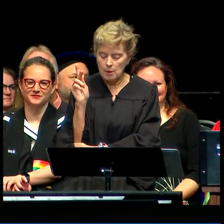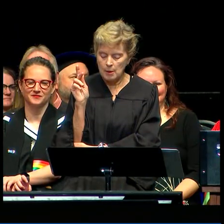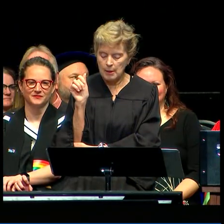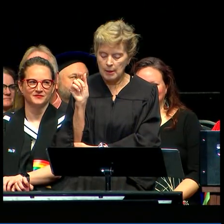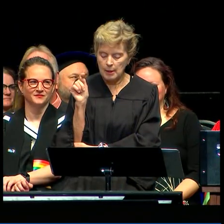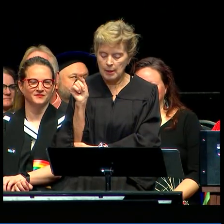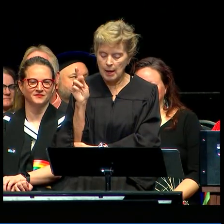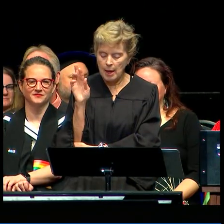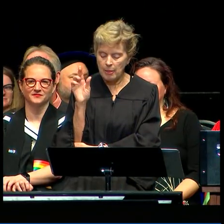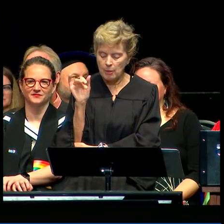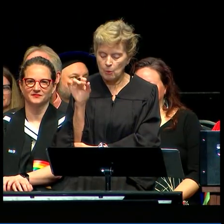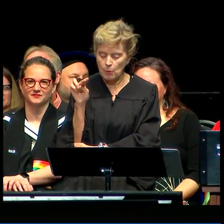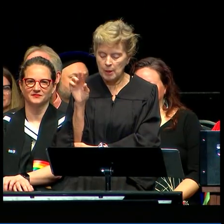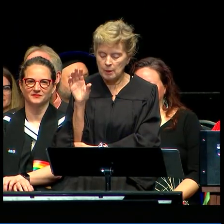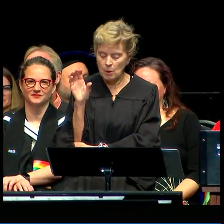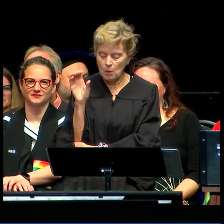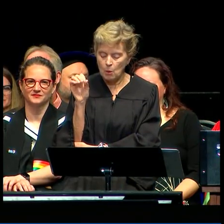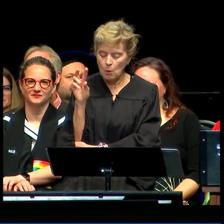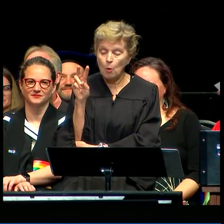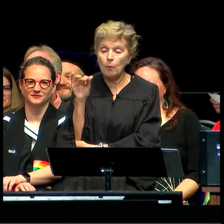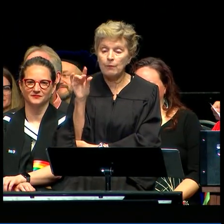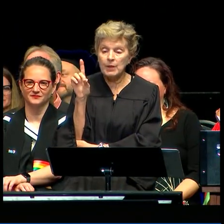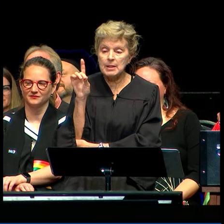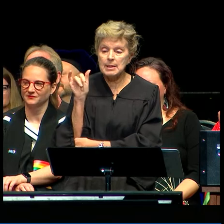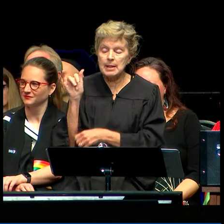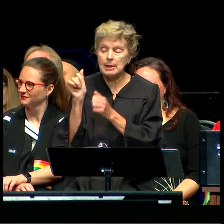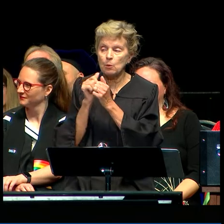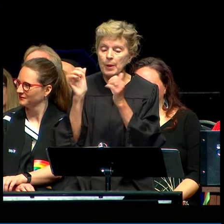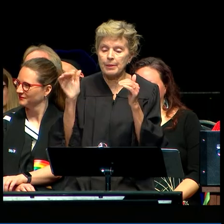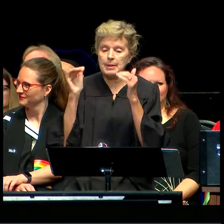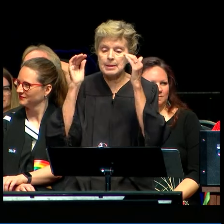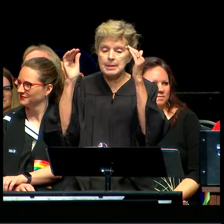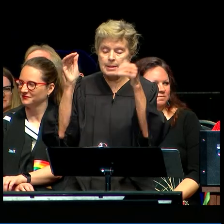Catherine Ovdi, with distinction.